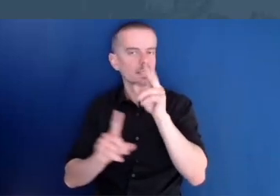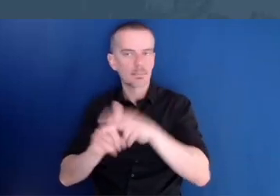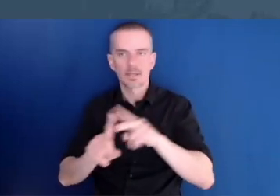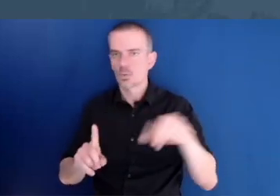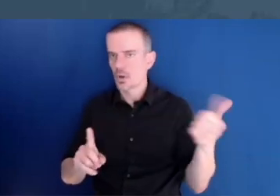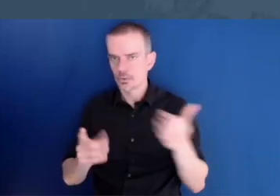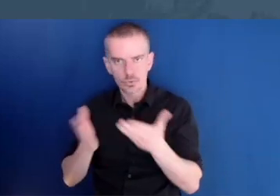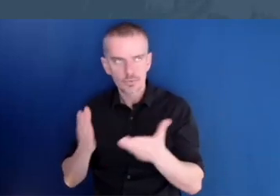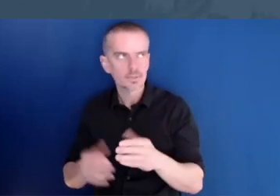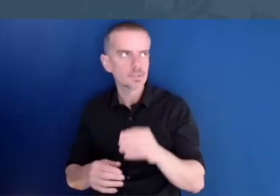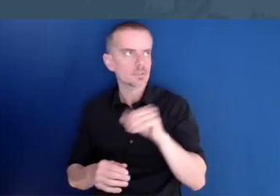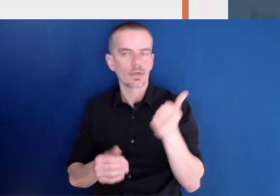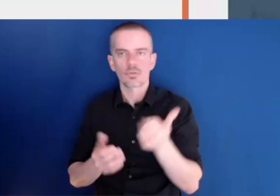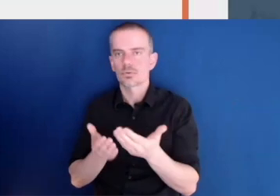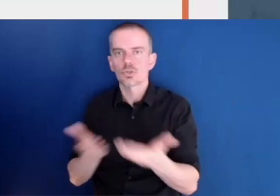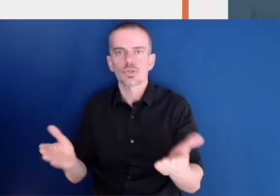manufactured.